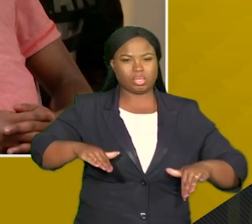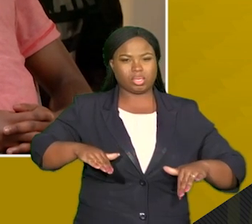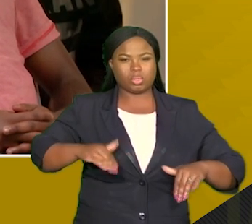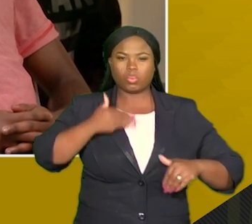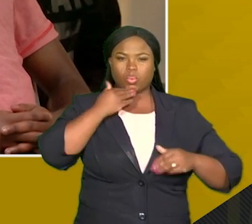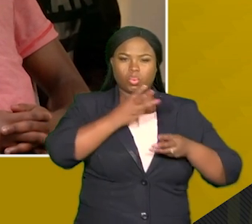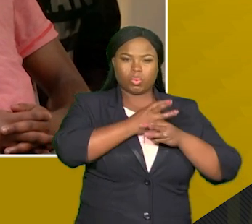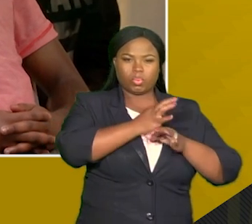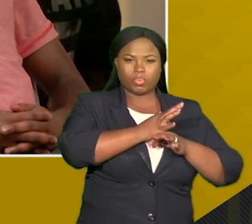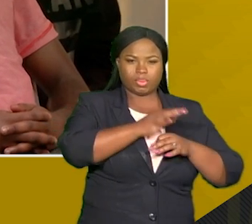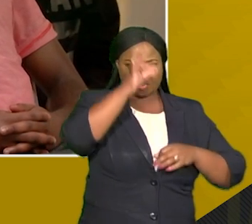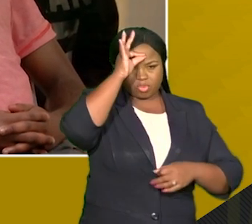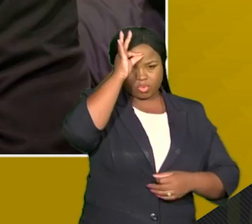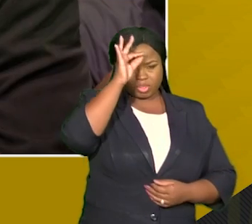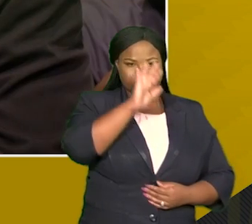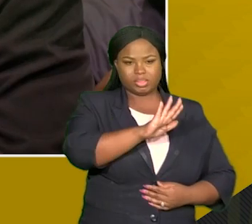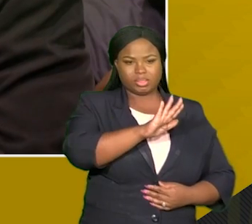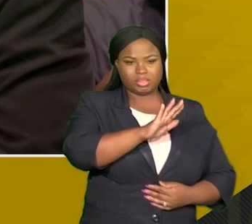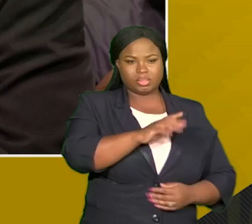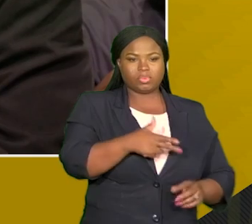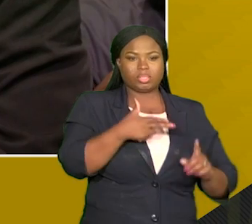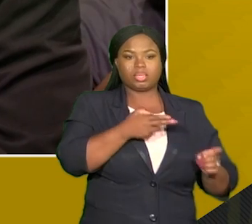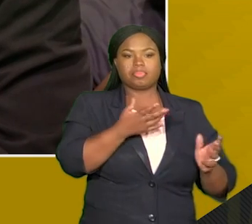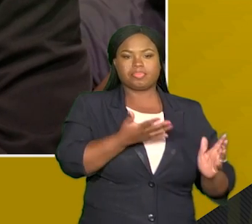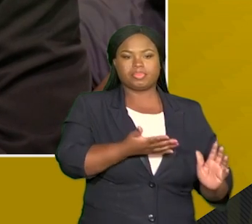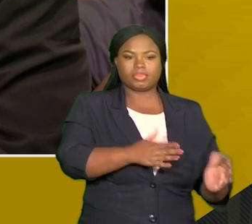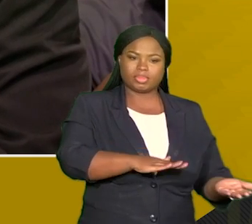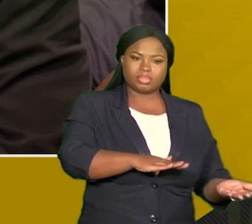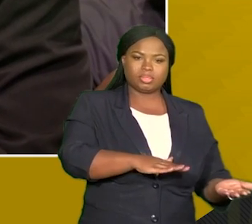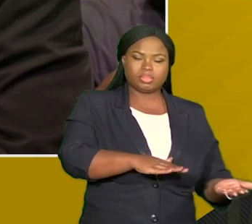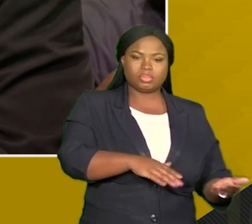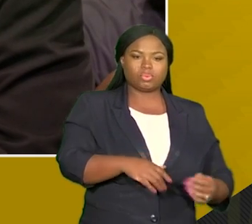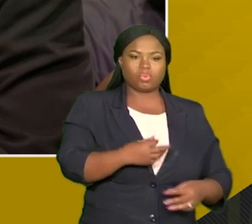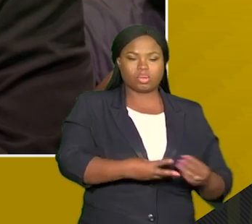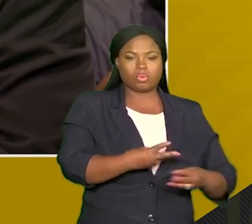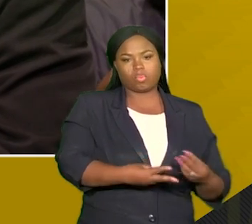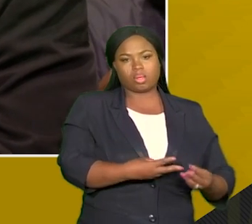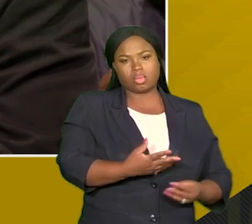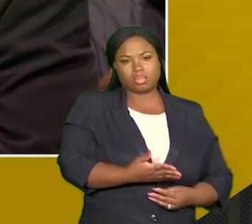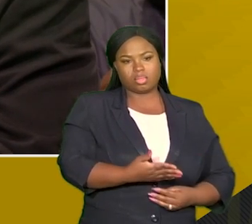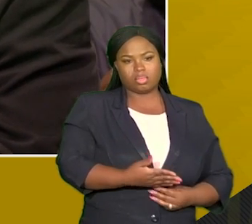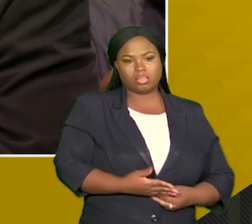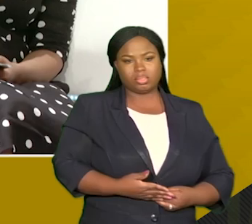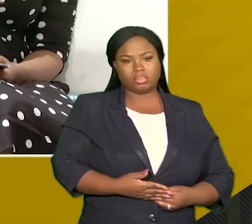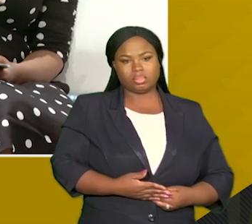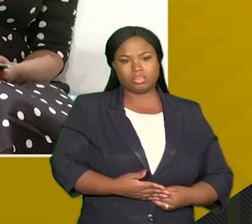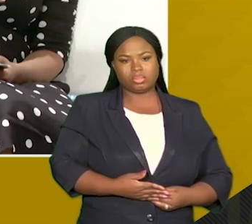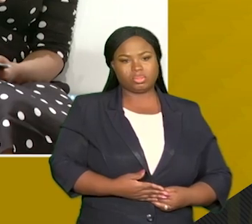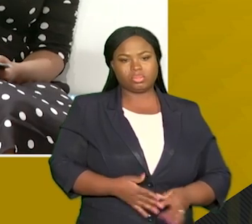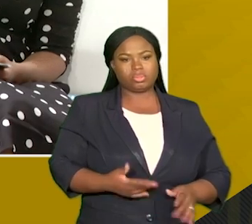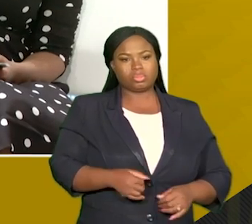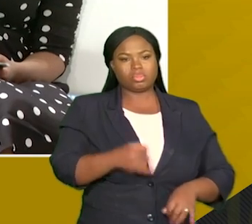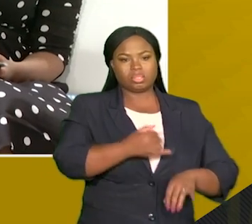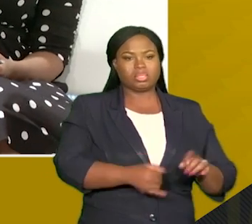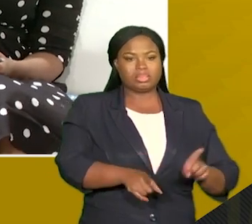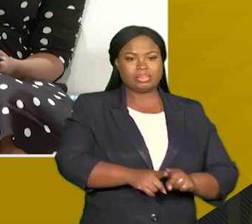constrained because it's only for children of officers who've been killed in the line of duty or on duty. So not injured? Not